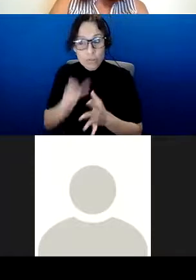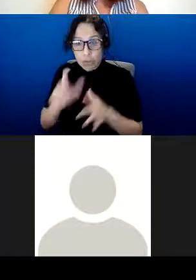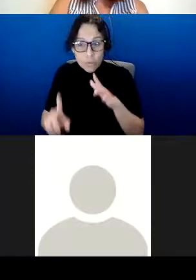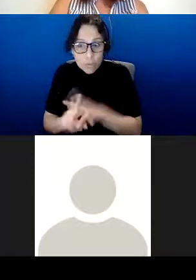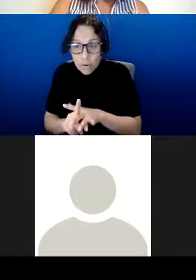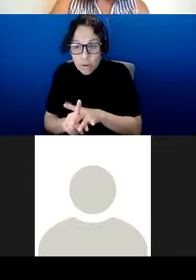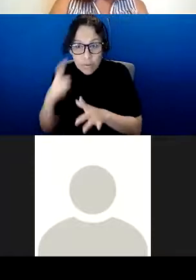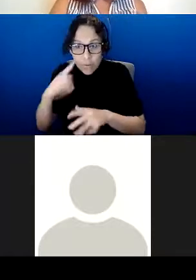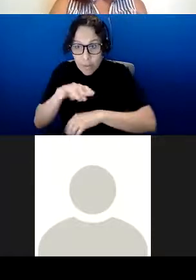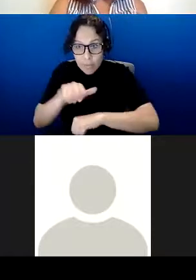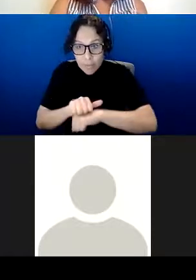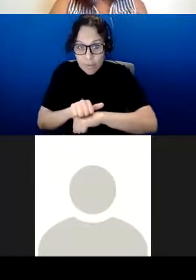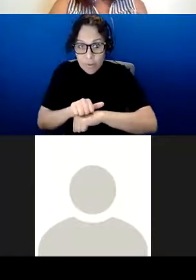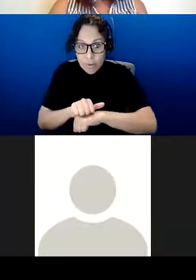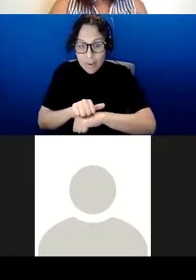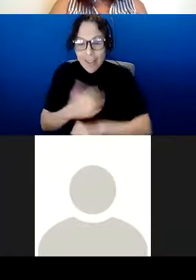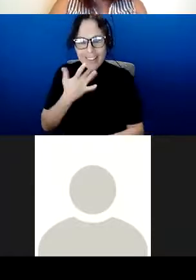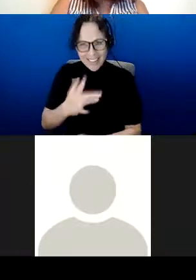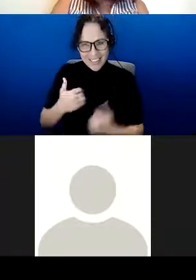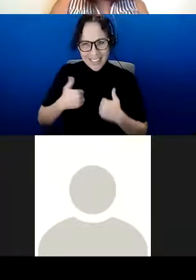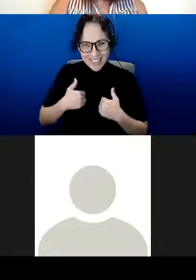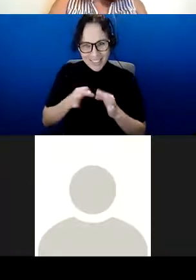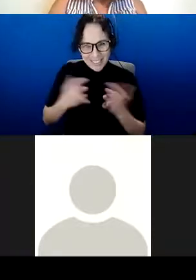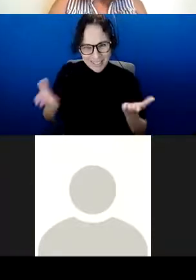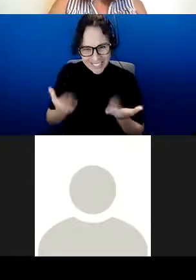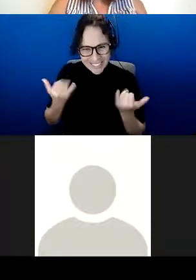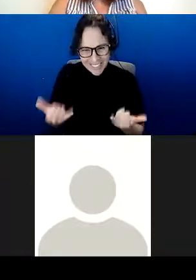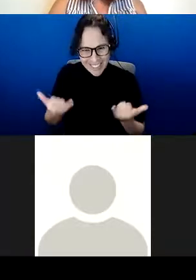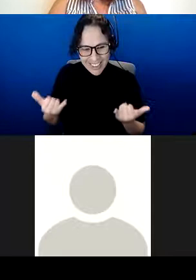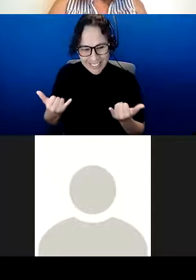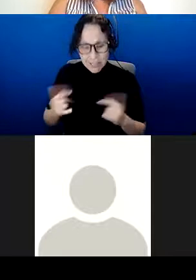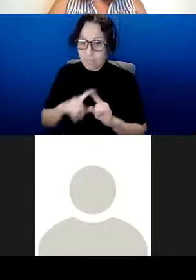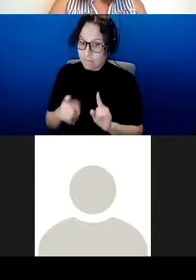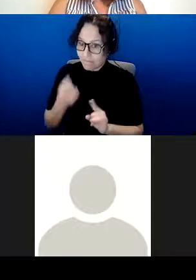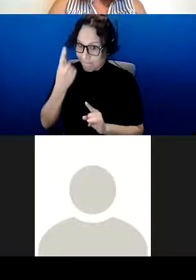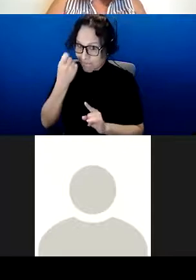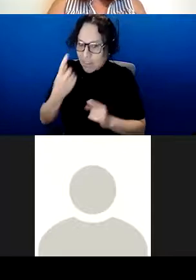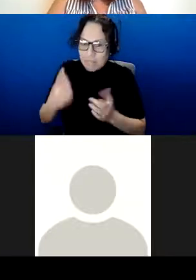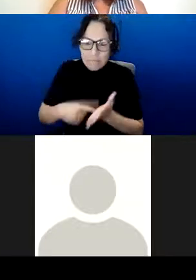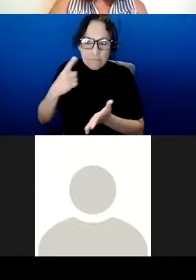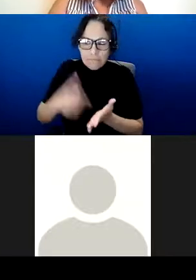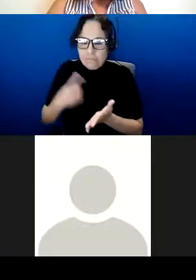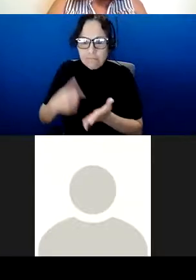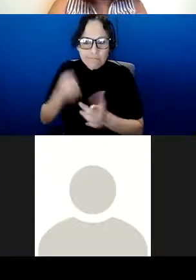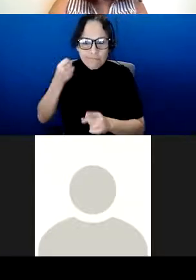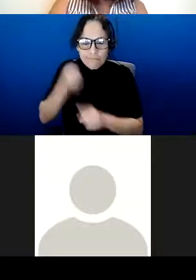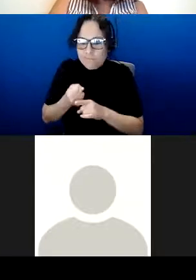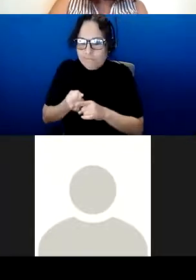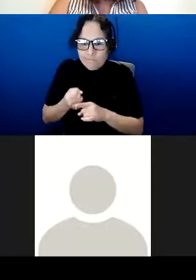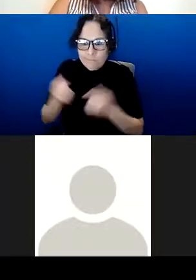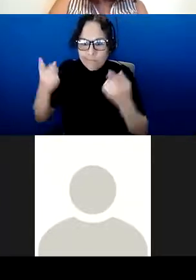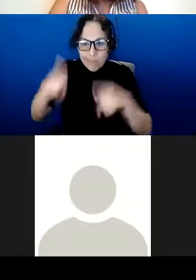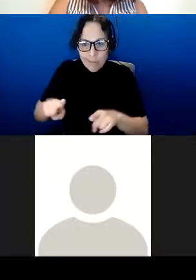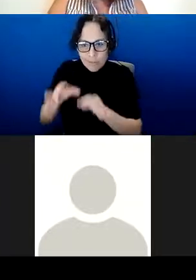for the appointment. We're lucky we have interpreters today. However, sometimes things come up and they're not able to be